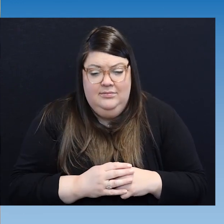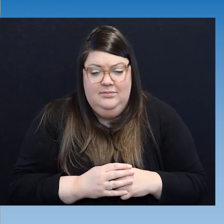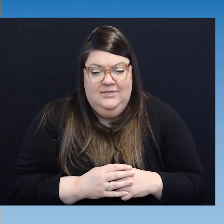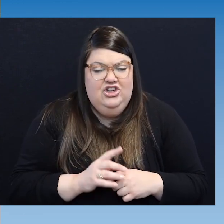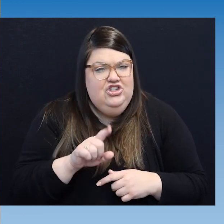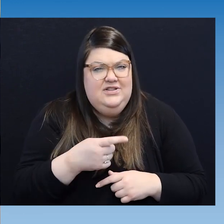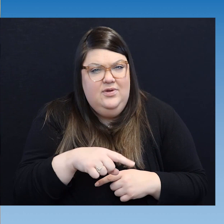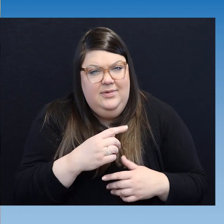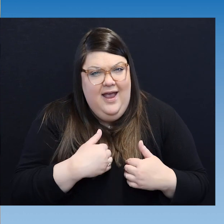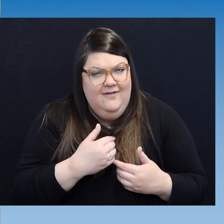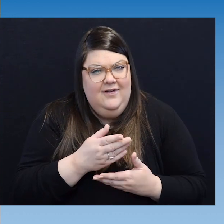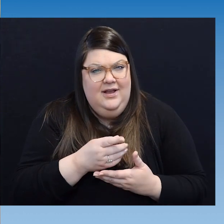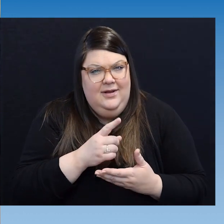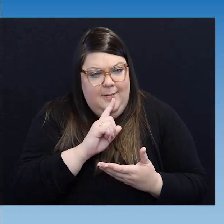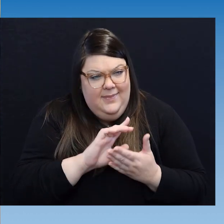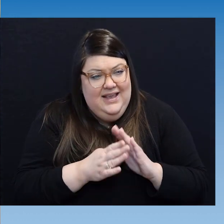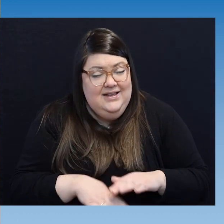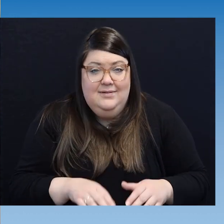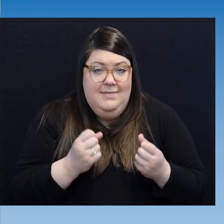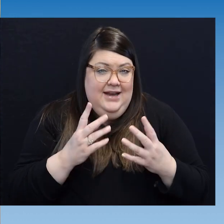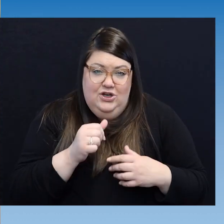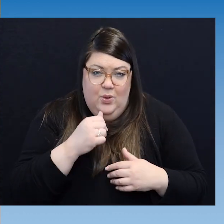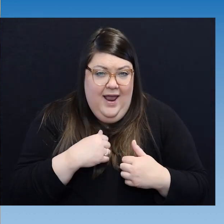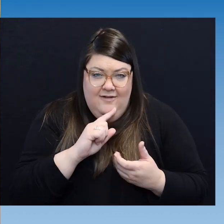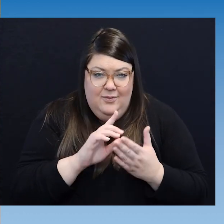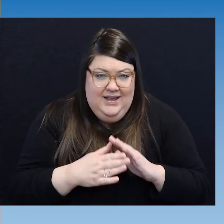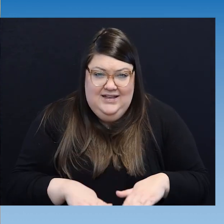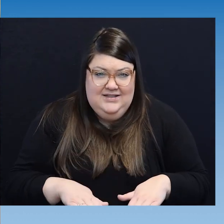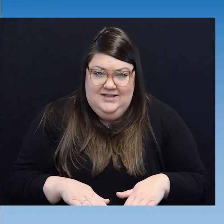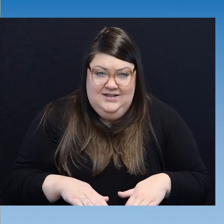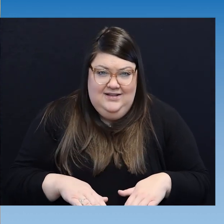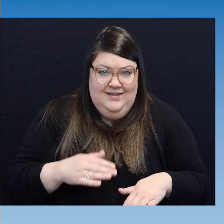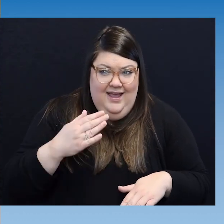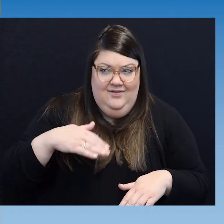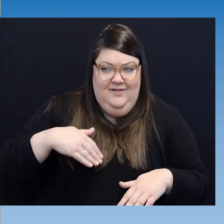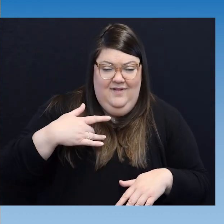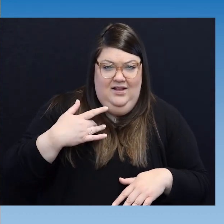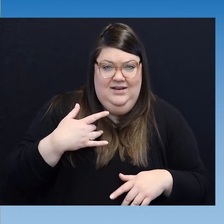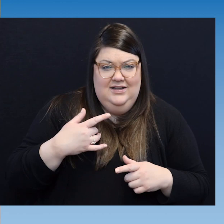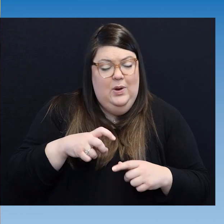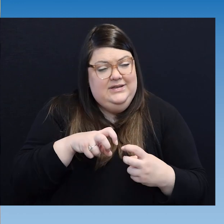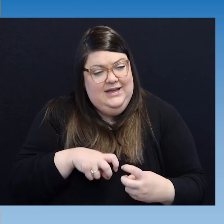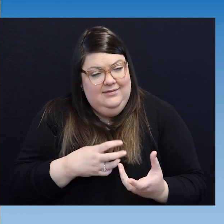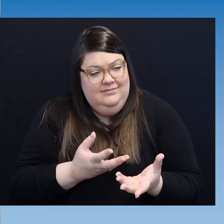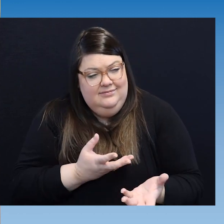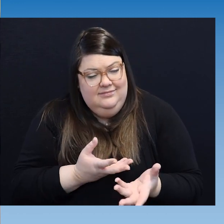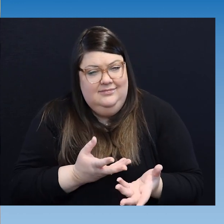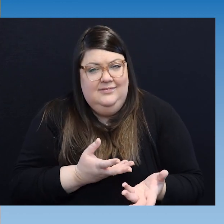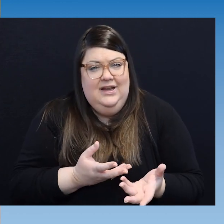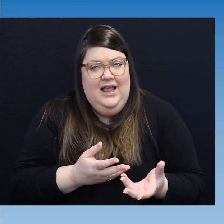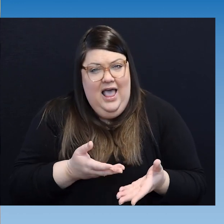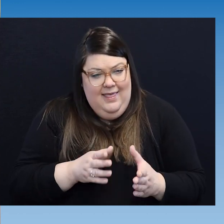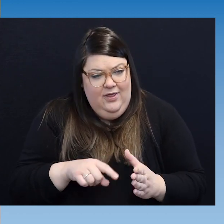get them some peace, because a lot of them don't have peace. They don't know what peace is, you know, and I sit with them, I just talk to them and just let